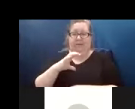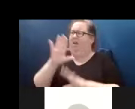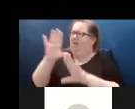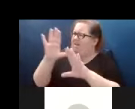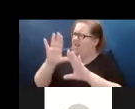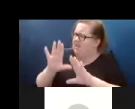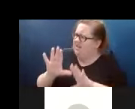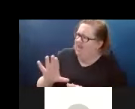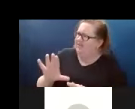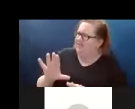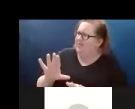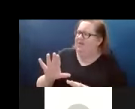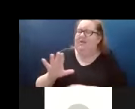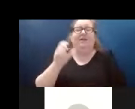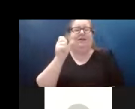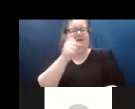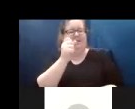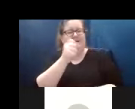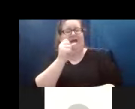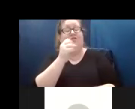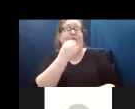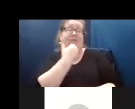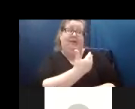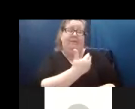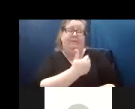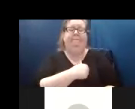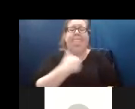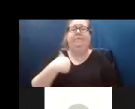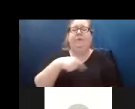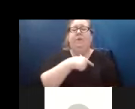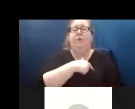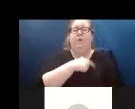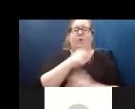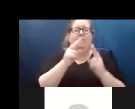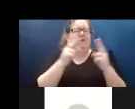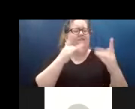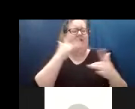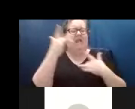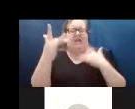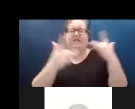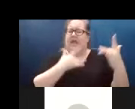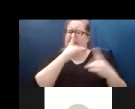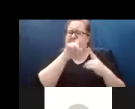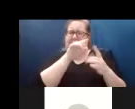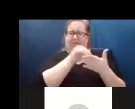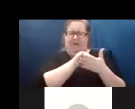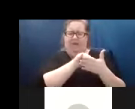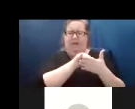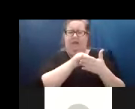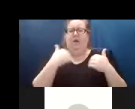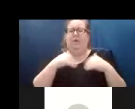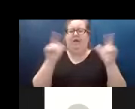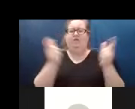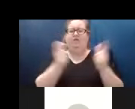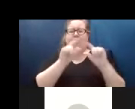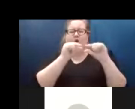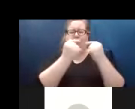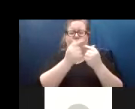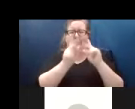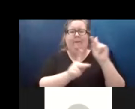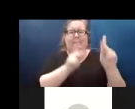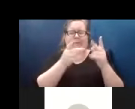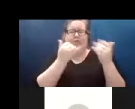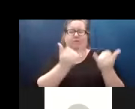Fantastic. Yeah, so thank you. We're very excited about it. We have a small group of people at